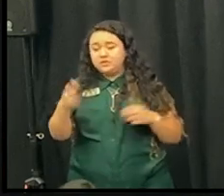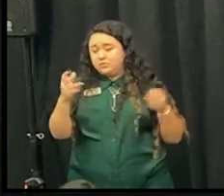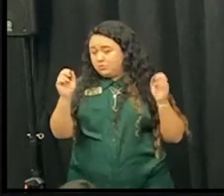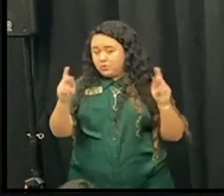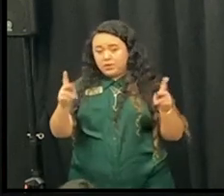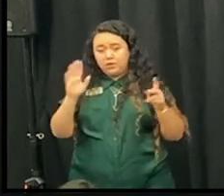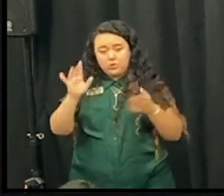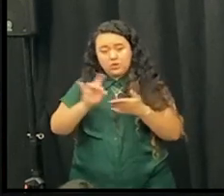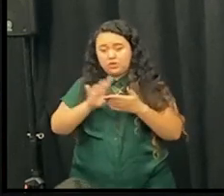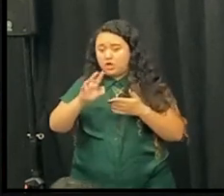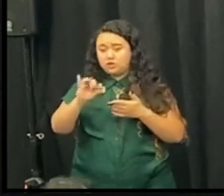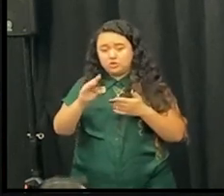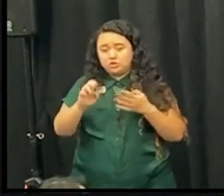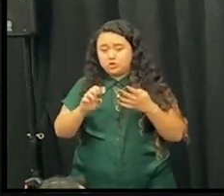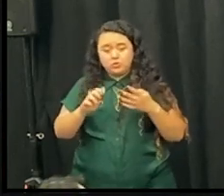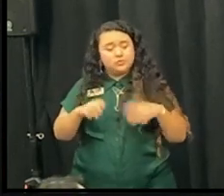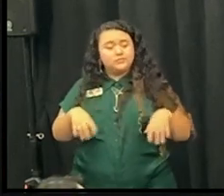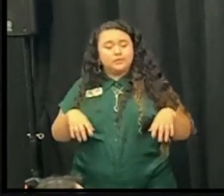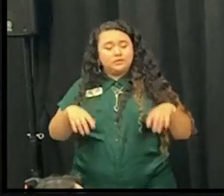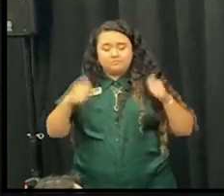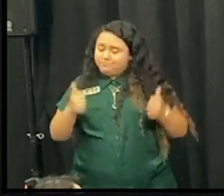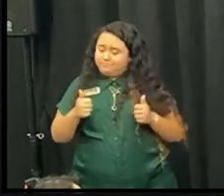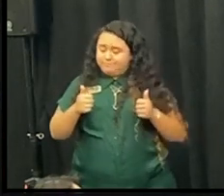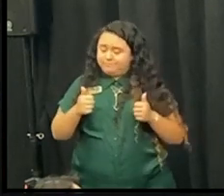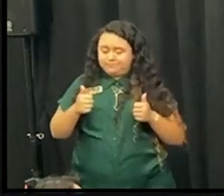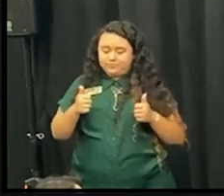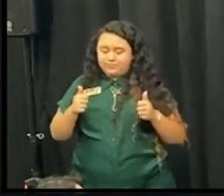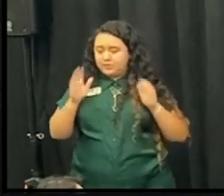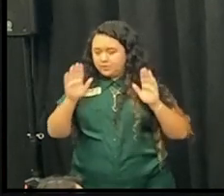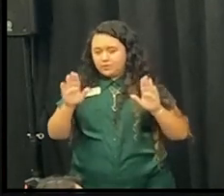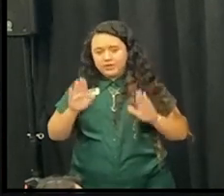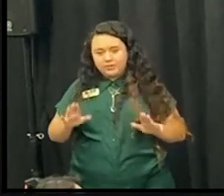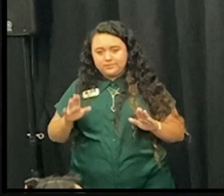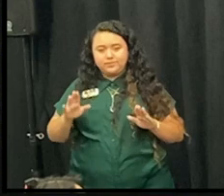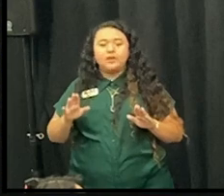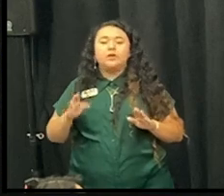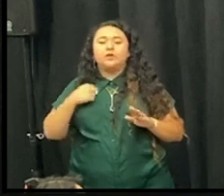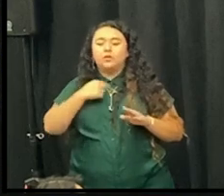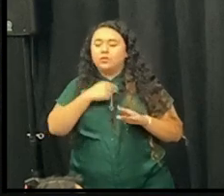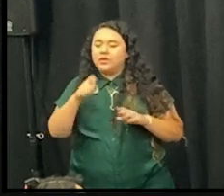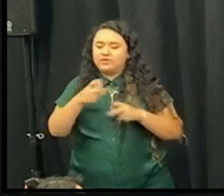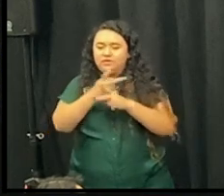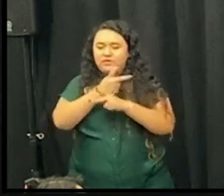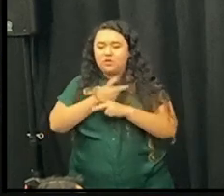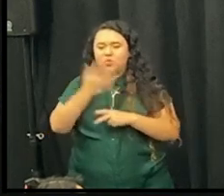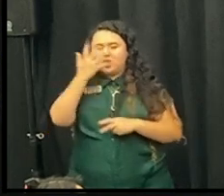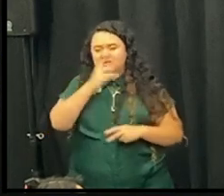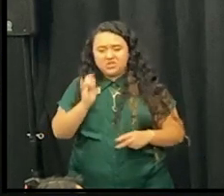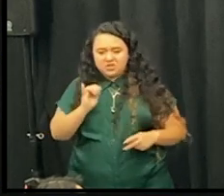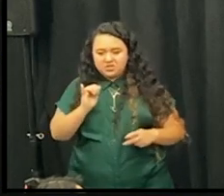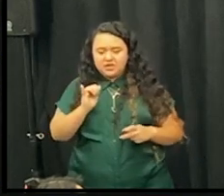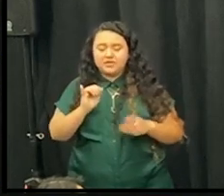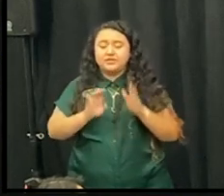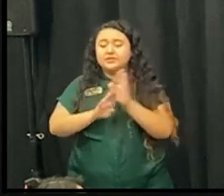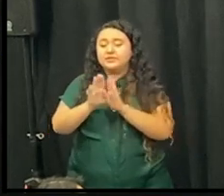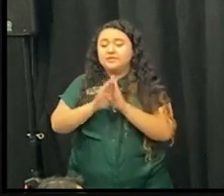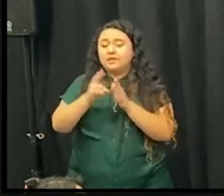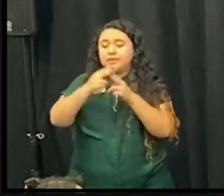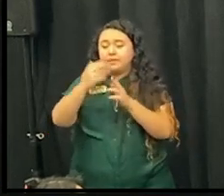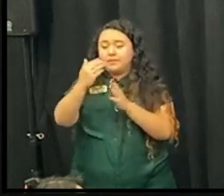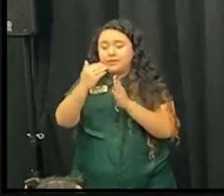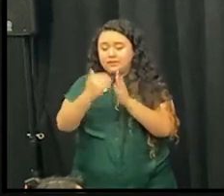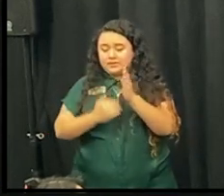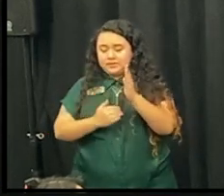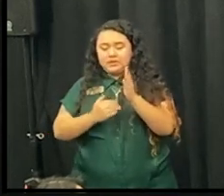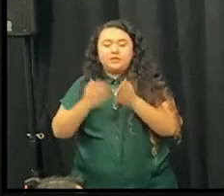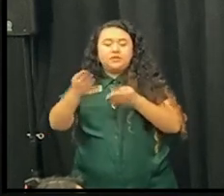gonna launch in June. And I went, great. So we had to really figure out what does this look like to build a directory that serves